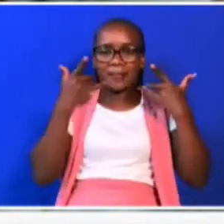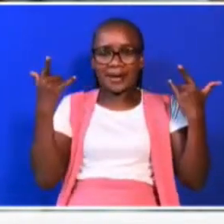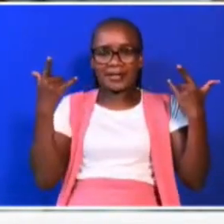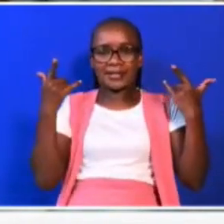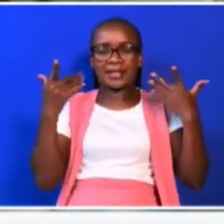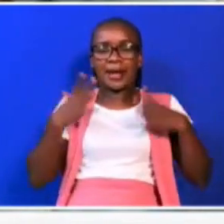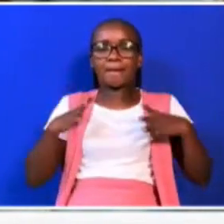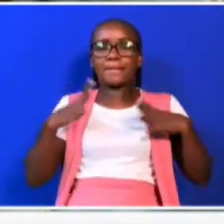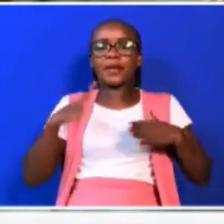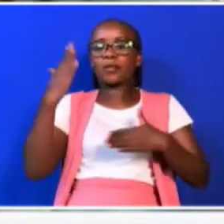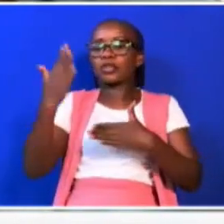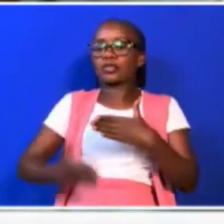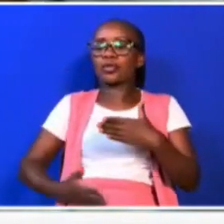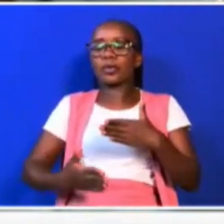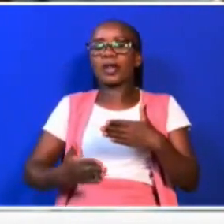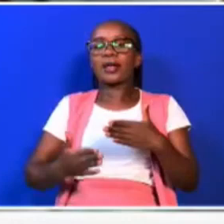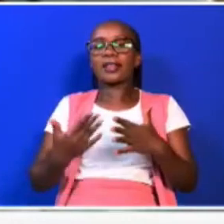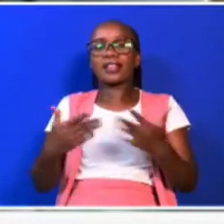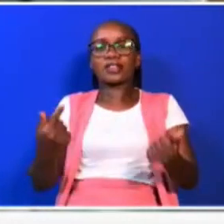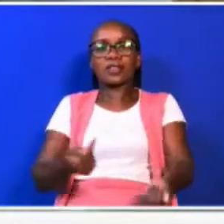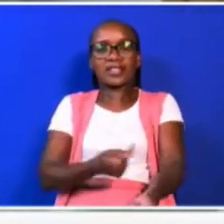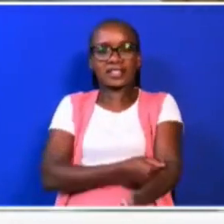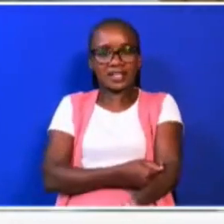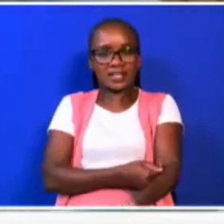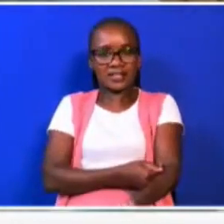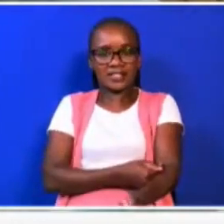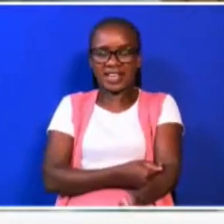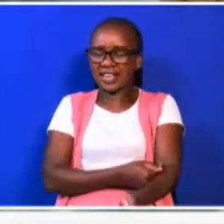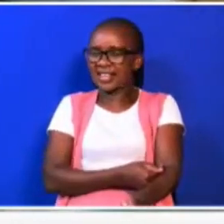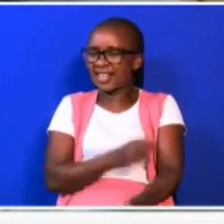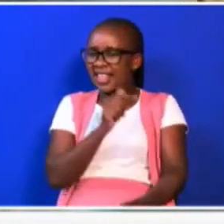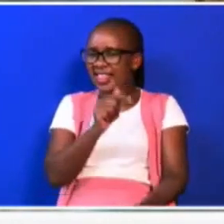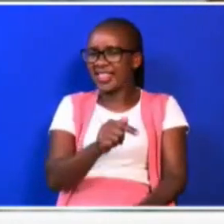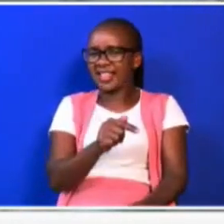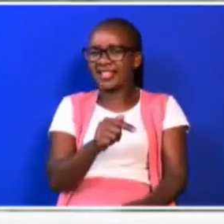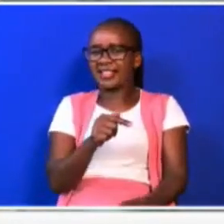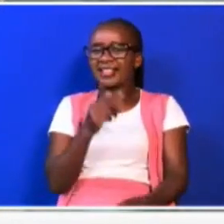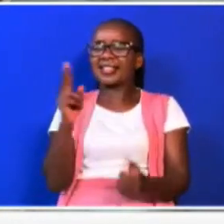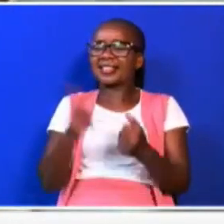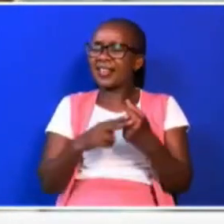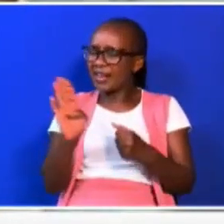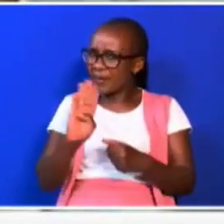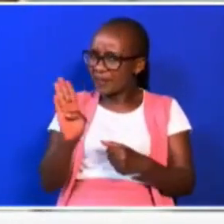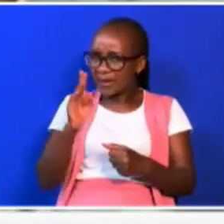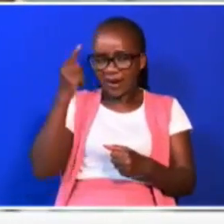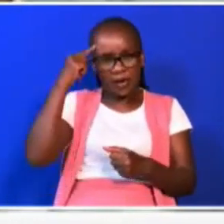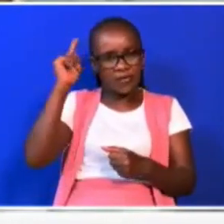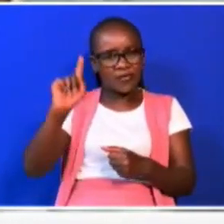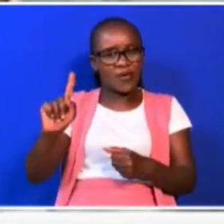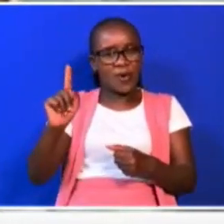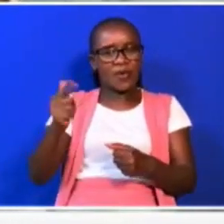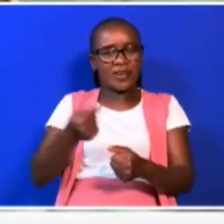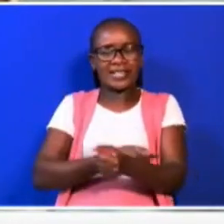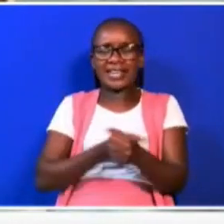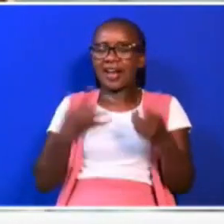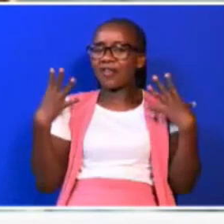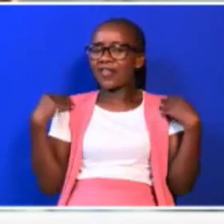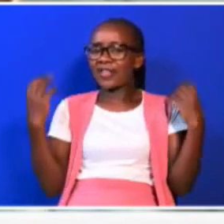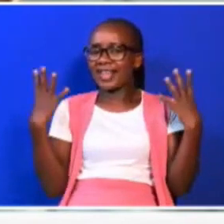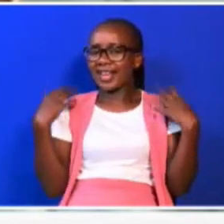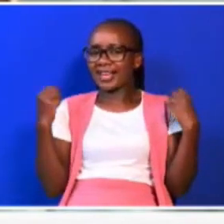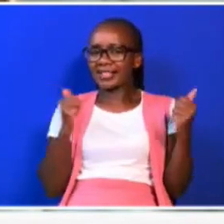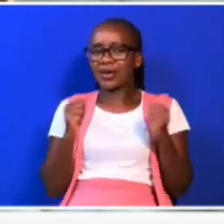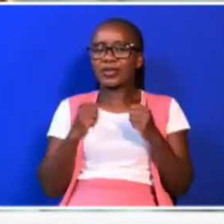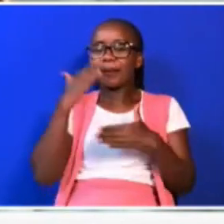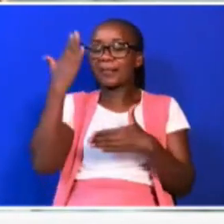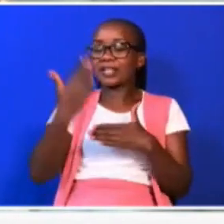people stopped issues of vaccination. So it doesn't really make sense setting aside 7 billion shillings towards an exercise that has already